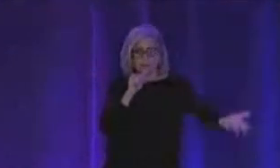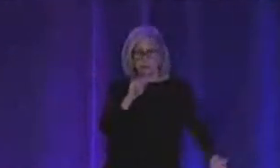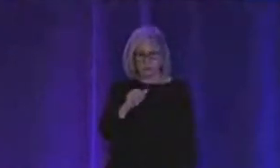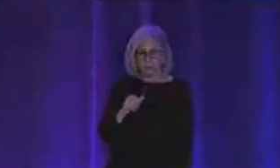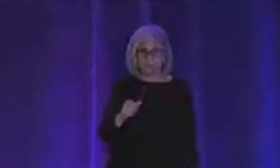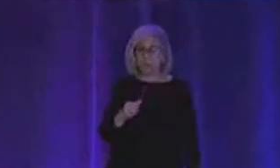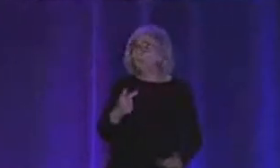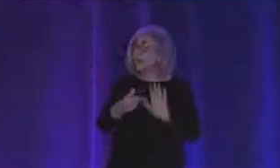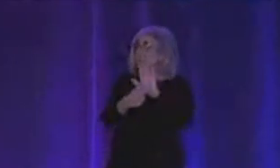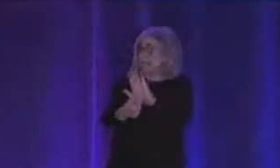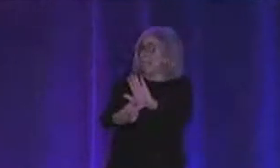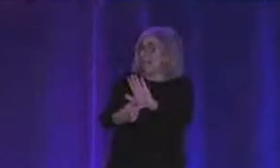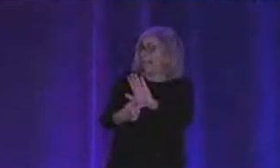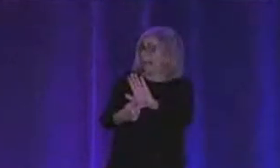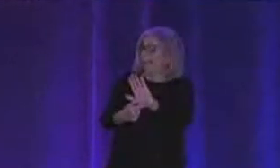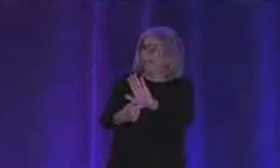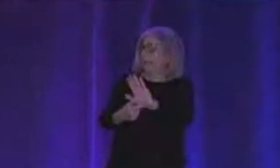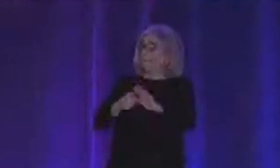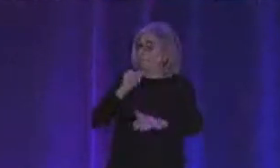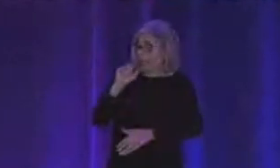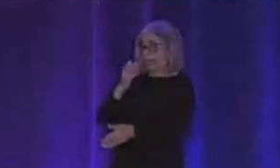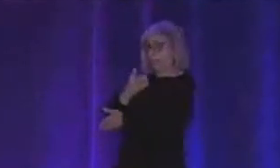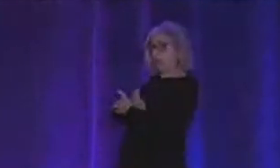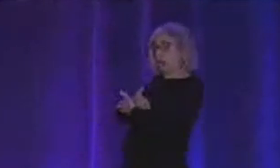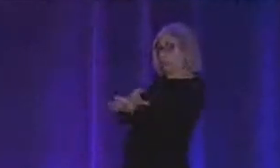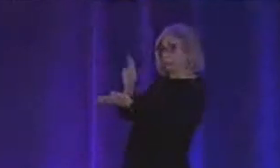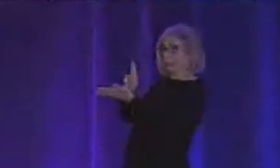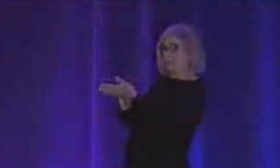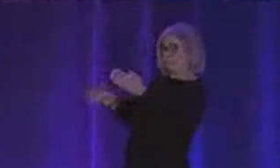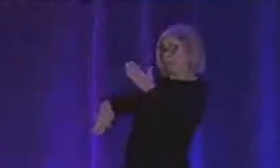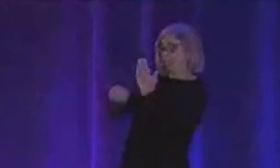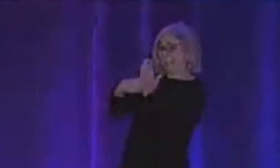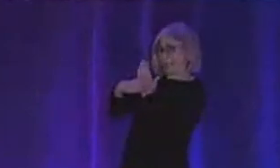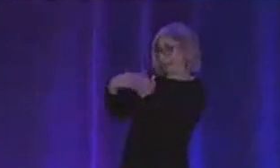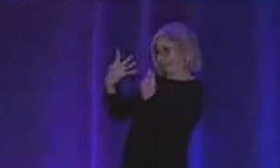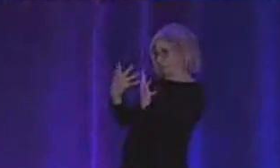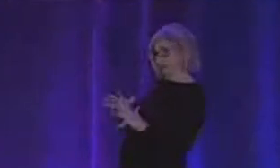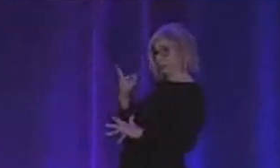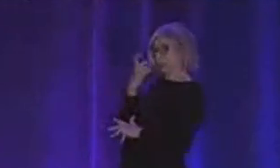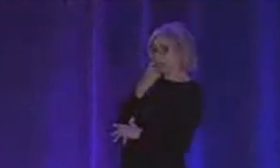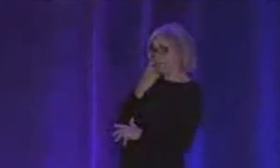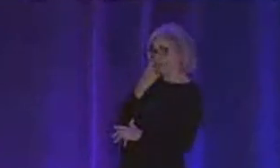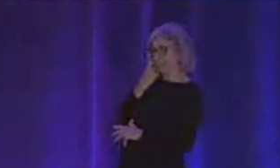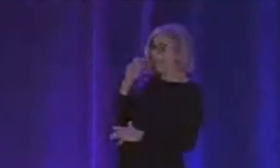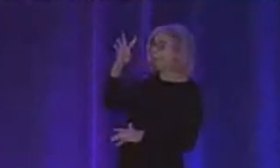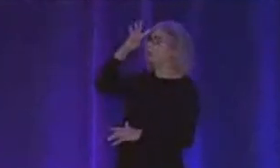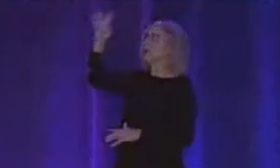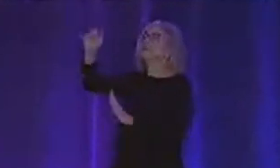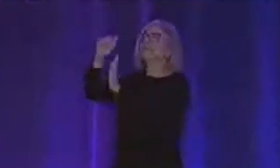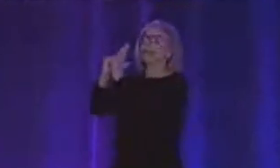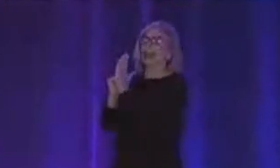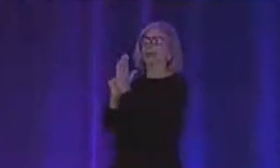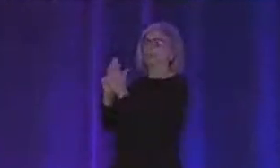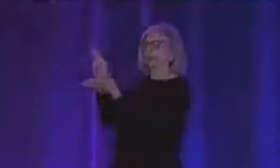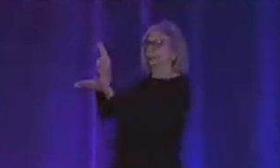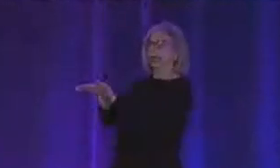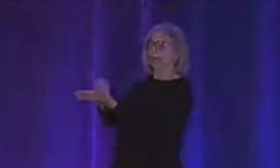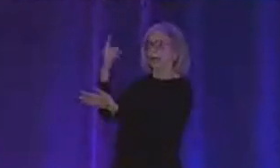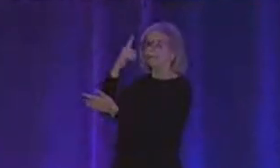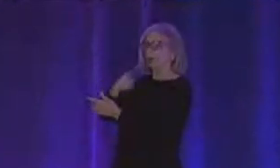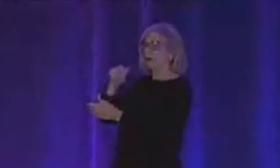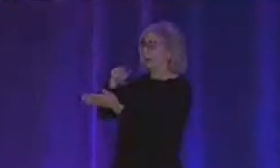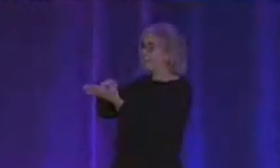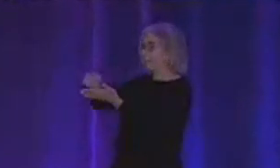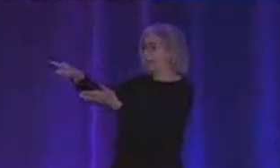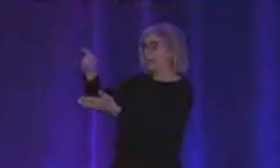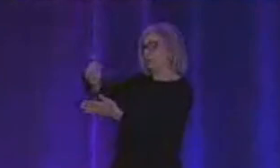So for example, I just signed my daughter up for soccer. So to sign her up for soccer, I had to create an account to sign up and pay